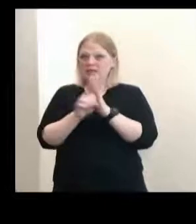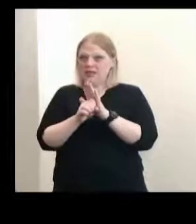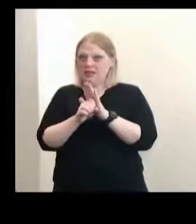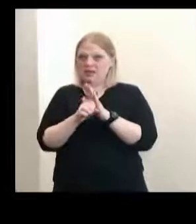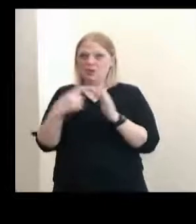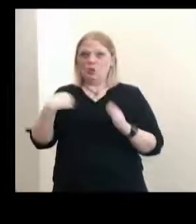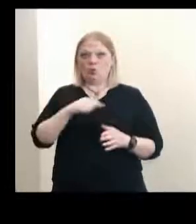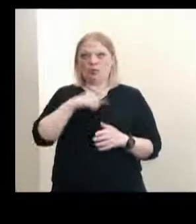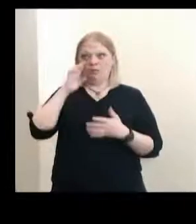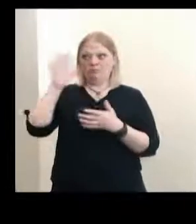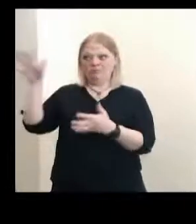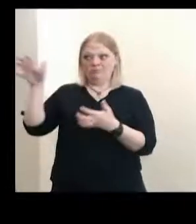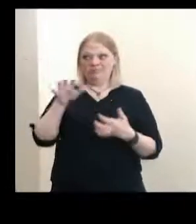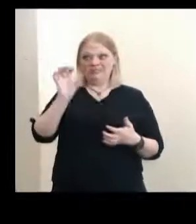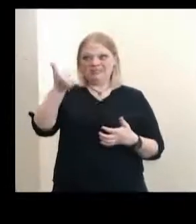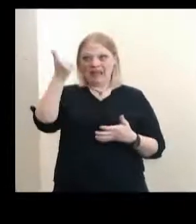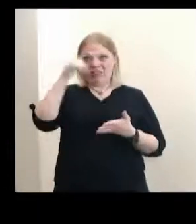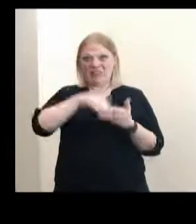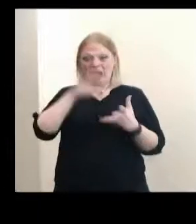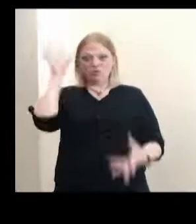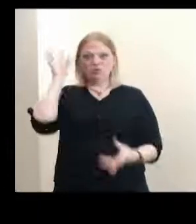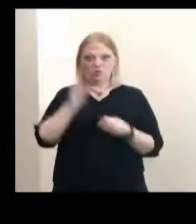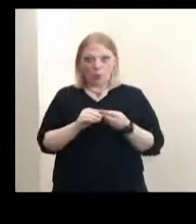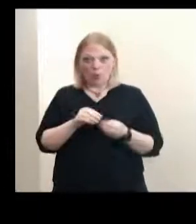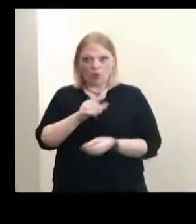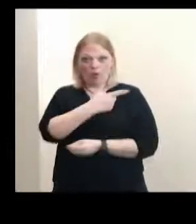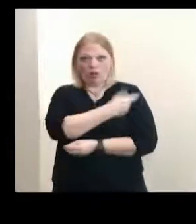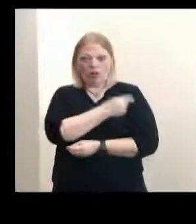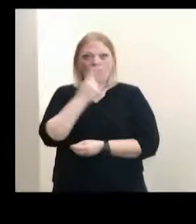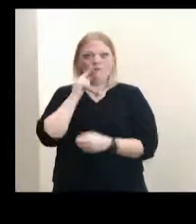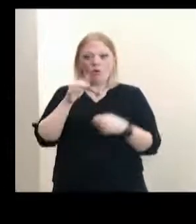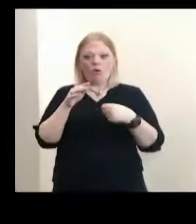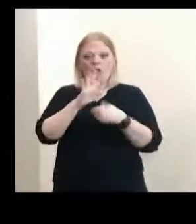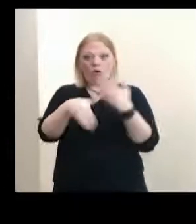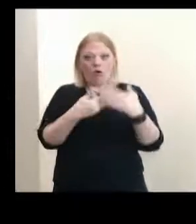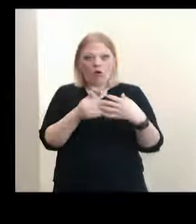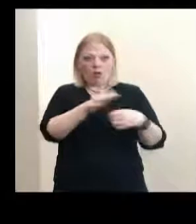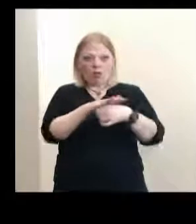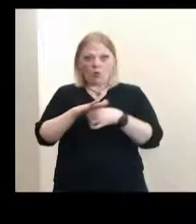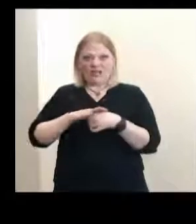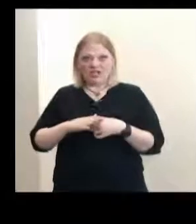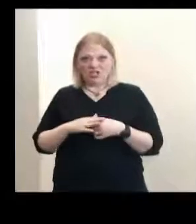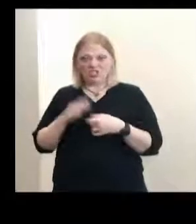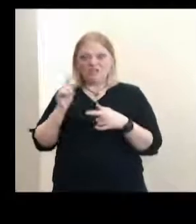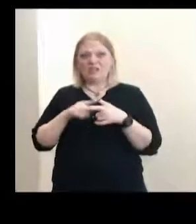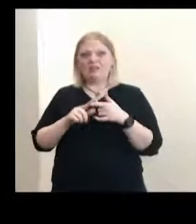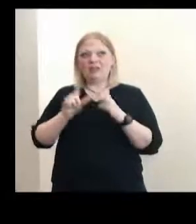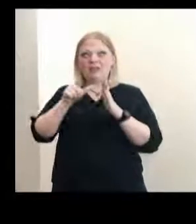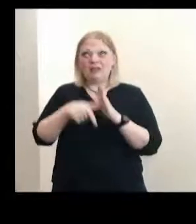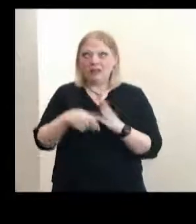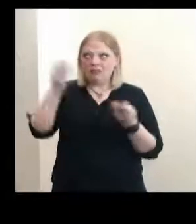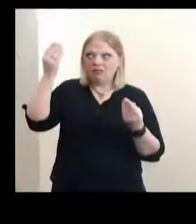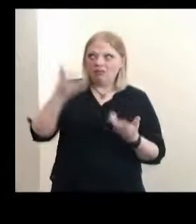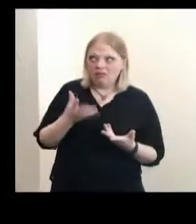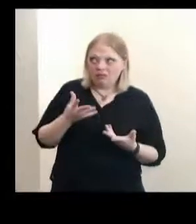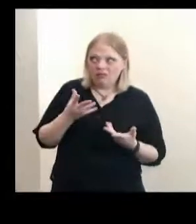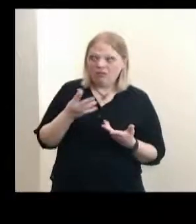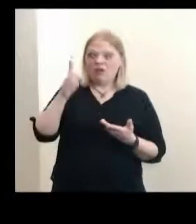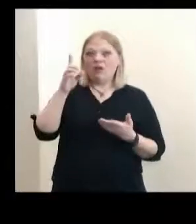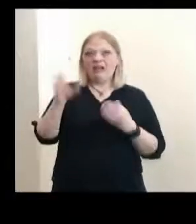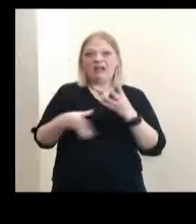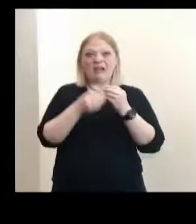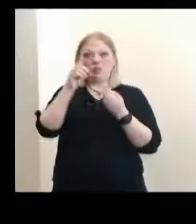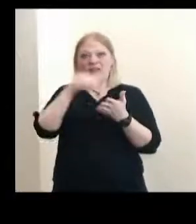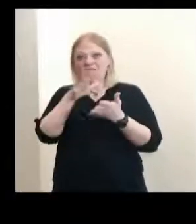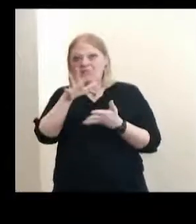about 10,000 doses in total for all locations from New York State, and then we found out we had the other 1,500 doses.